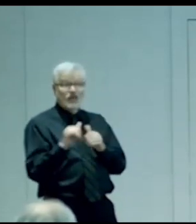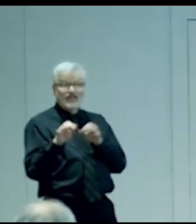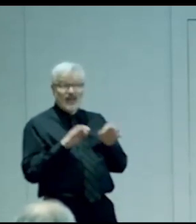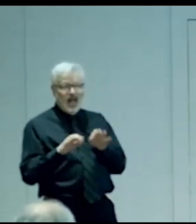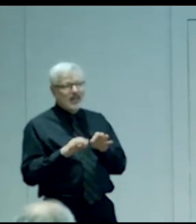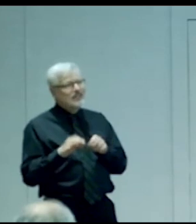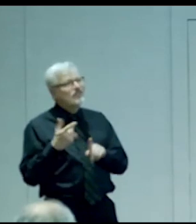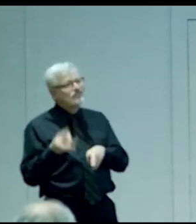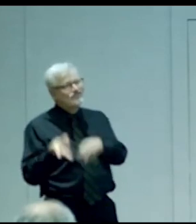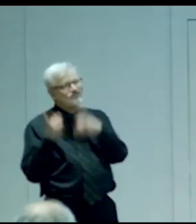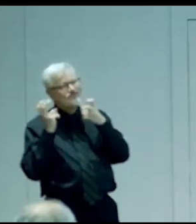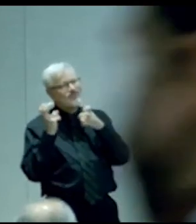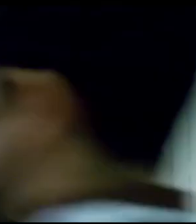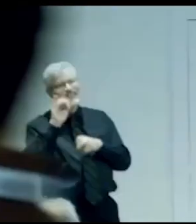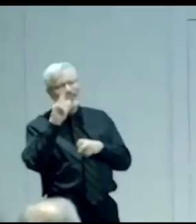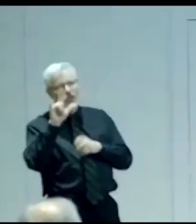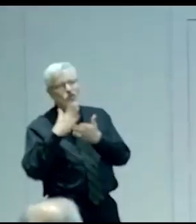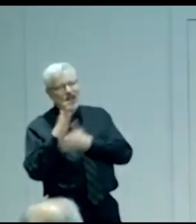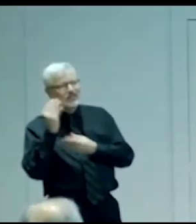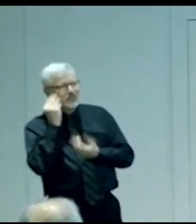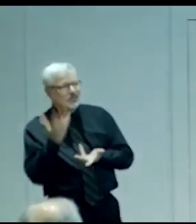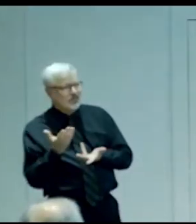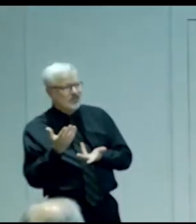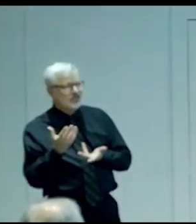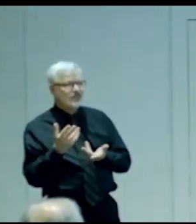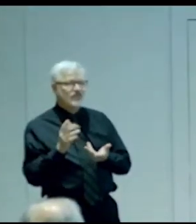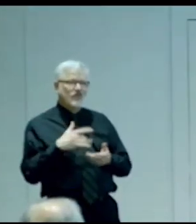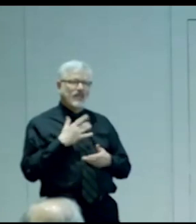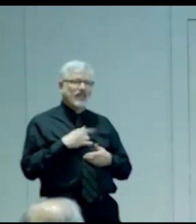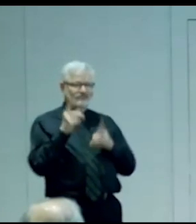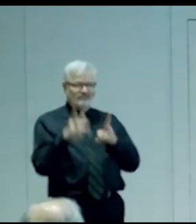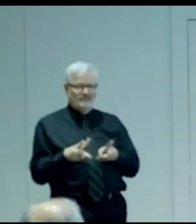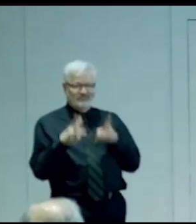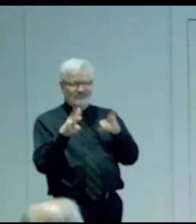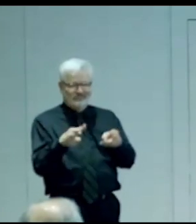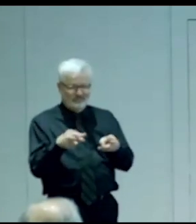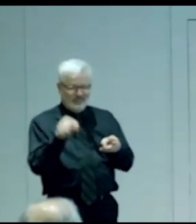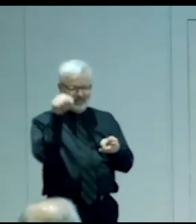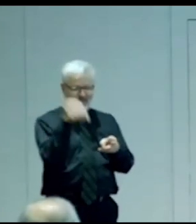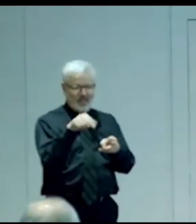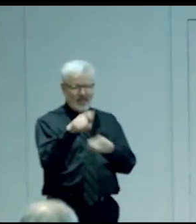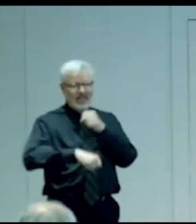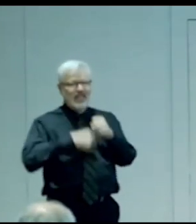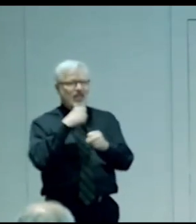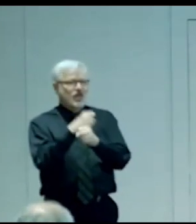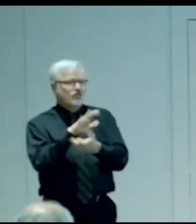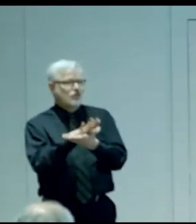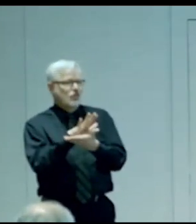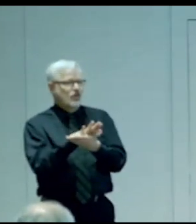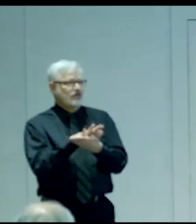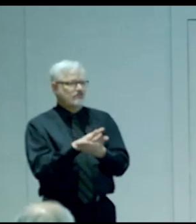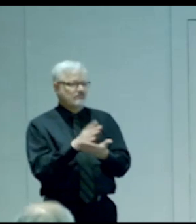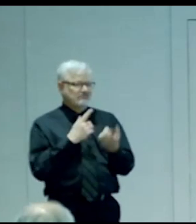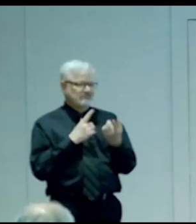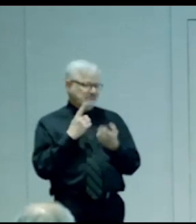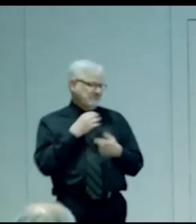rights data set, by looking at a snapshot of a year's worth of schooling and asking what percentage of the